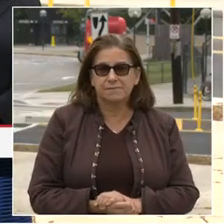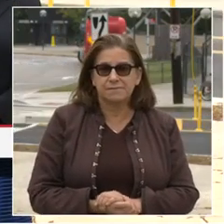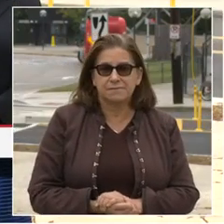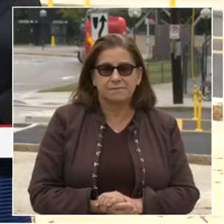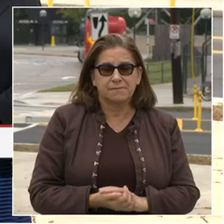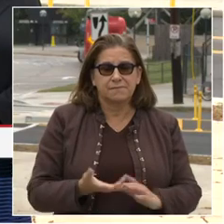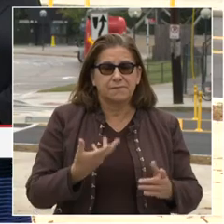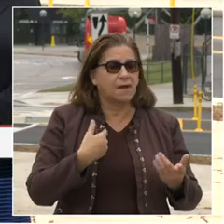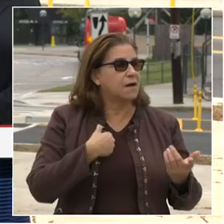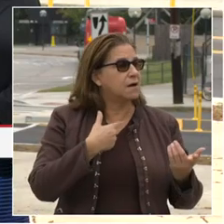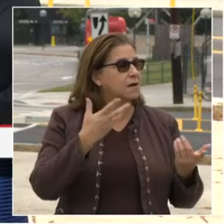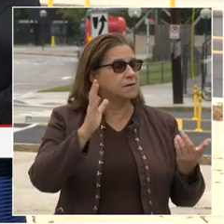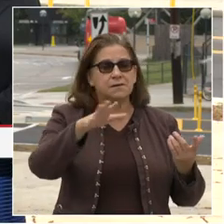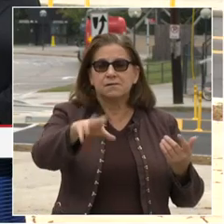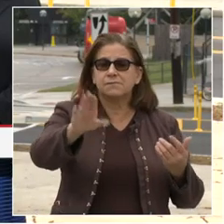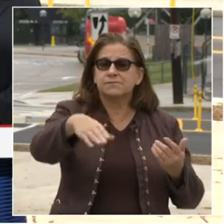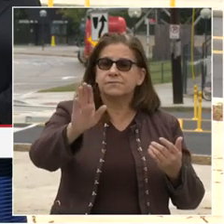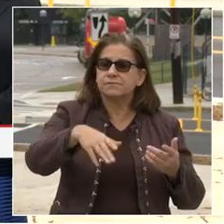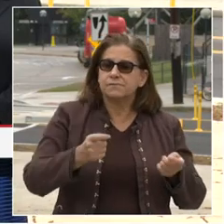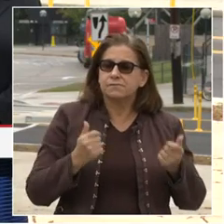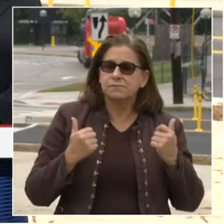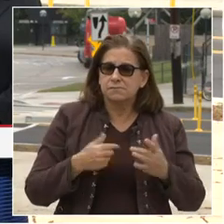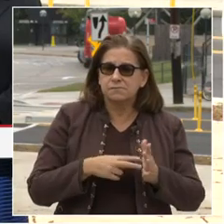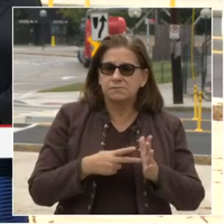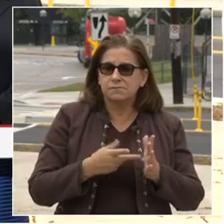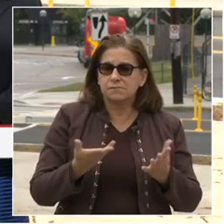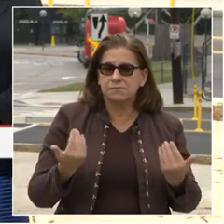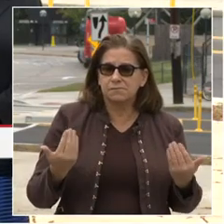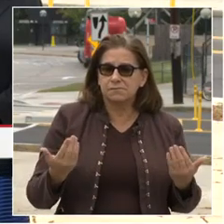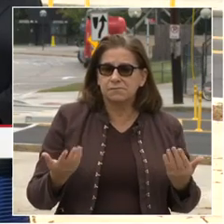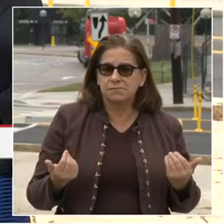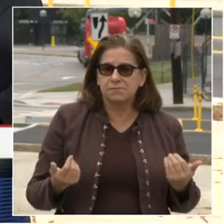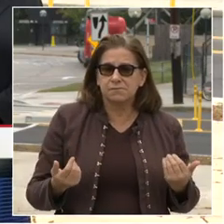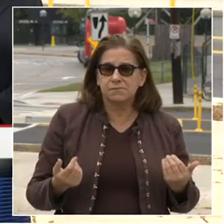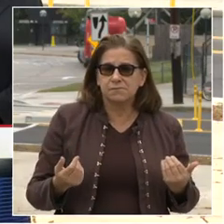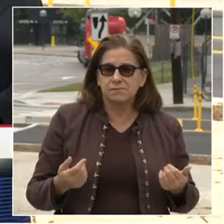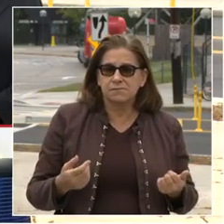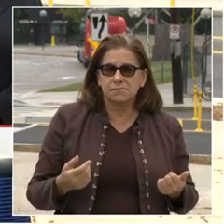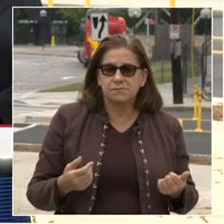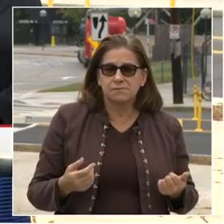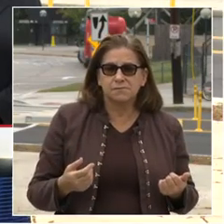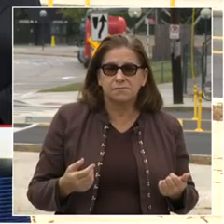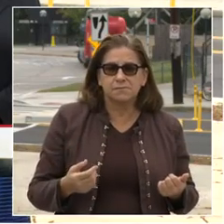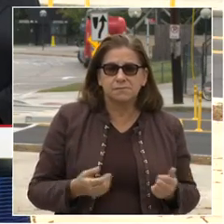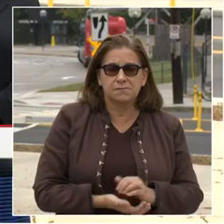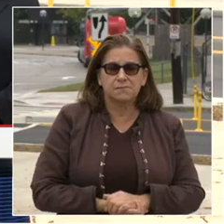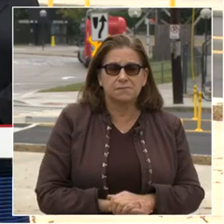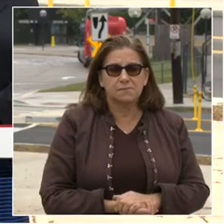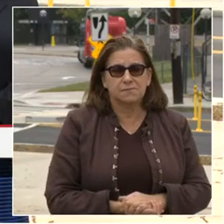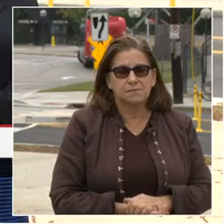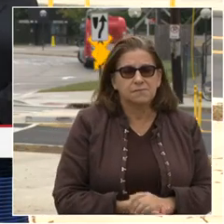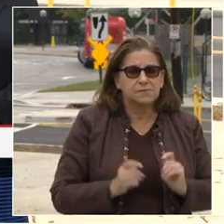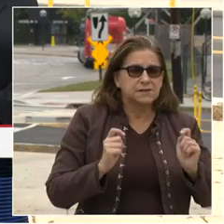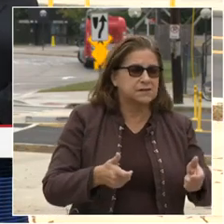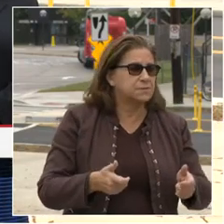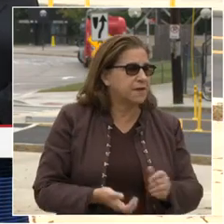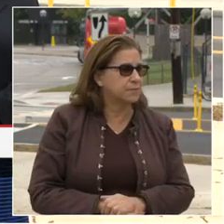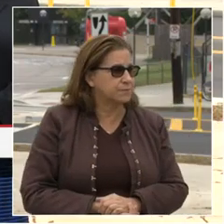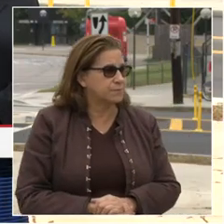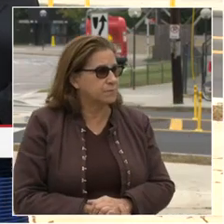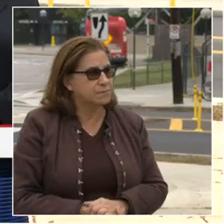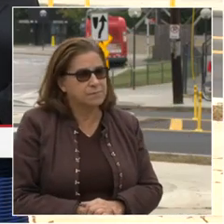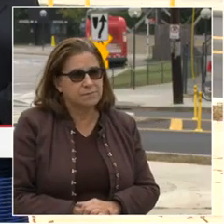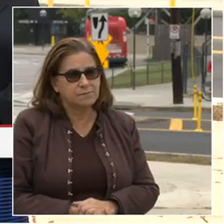what's needed. Anytime that we talk about traffic safety, we're going to talk about everything that we can do as a government to make